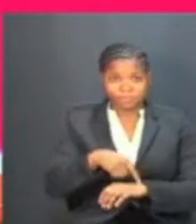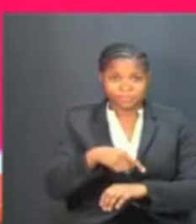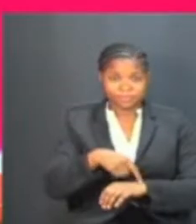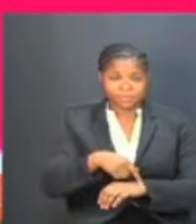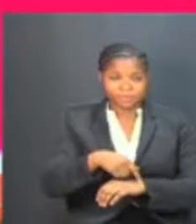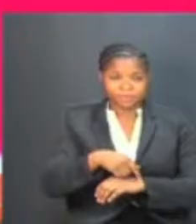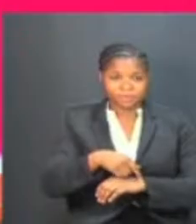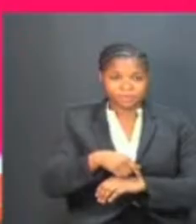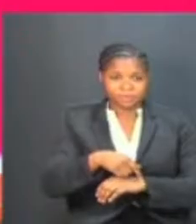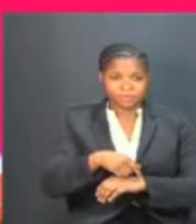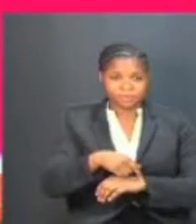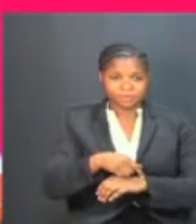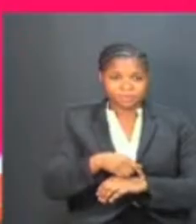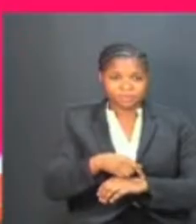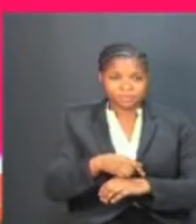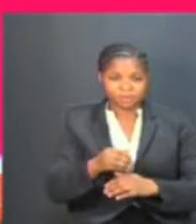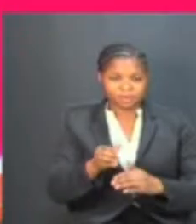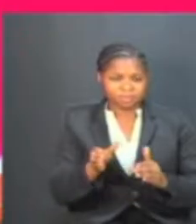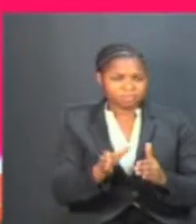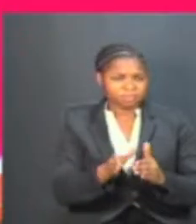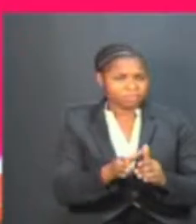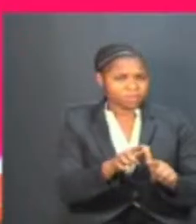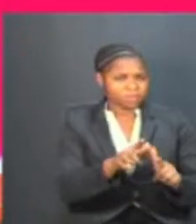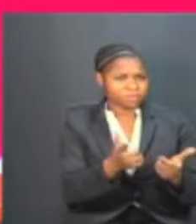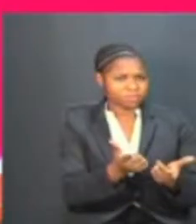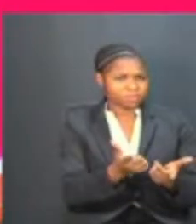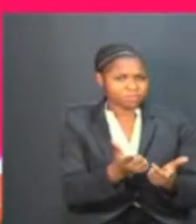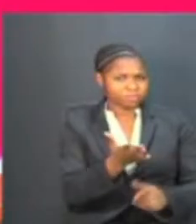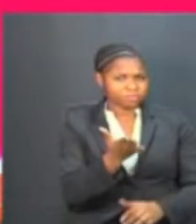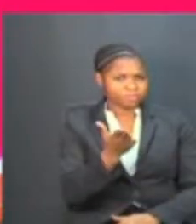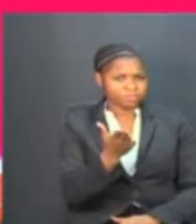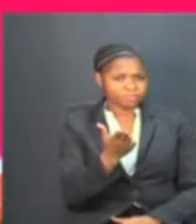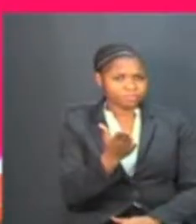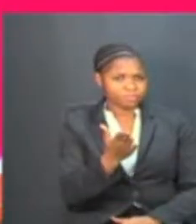The minority side, you have not spoken.